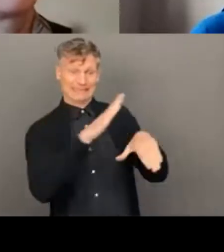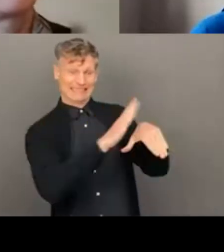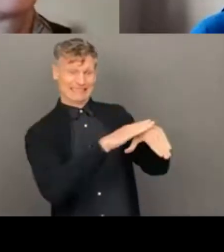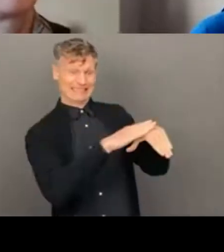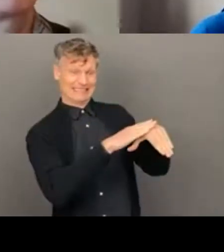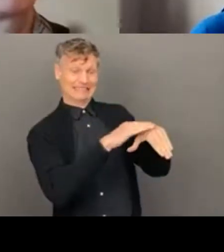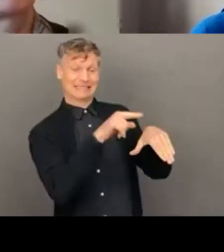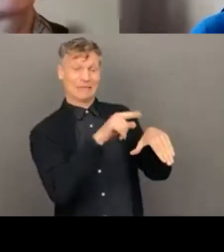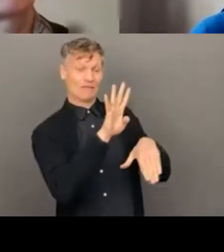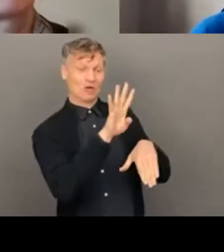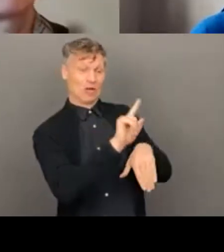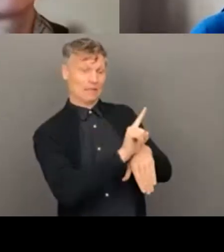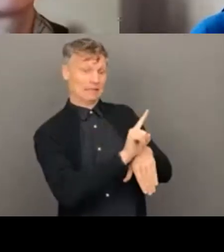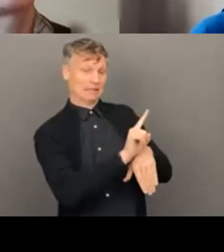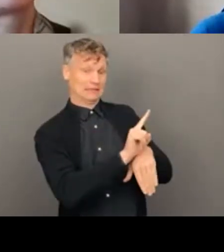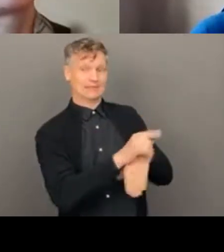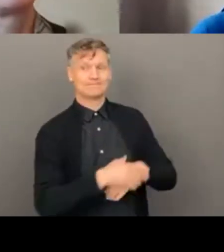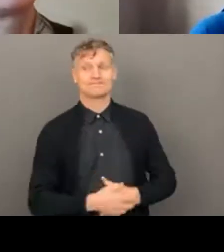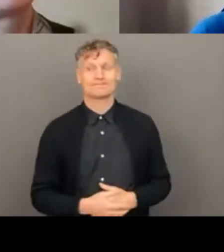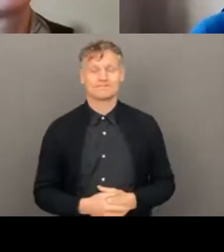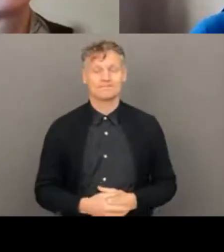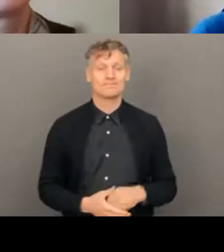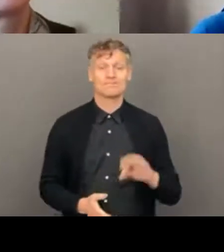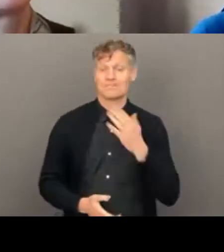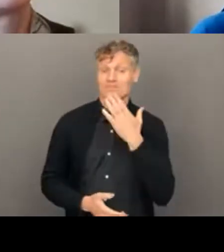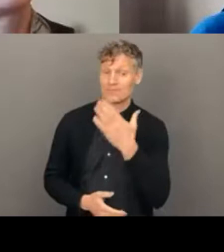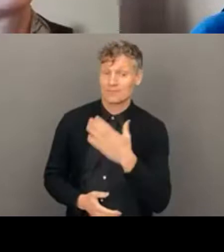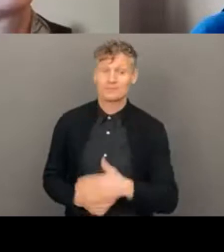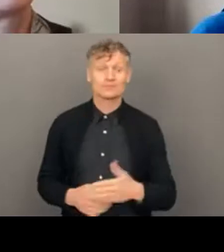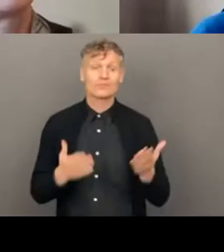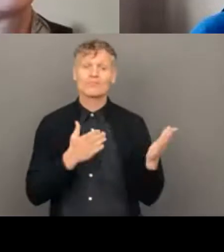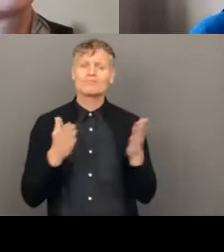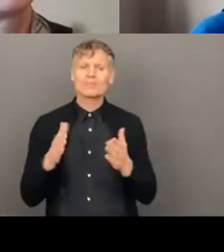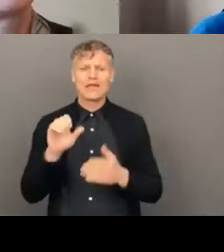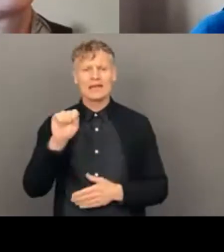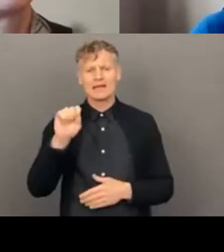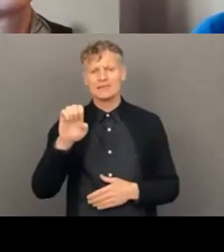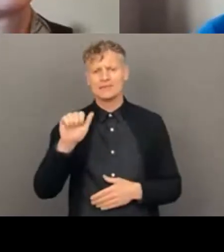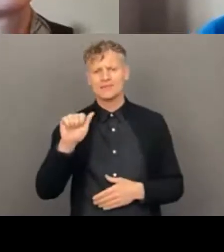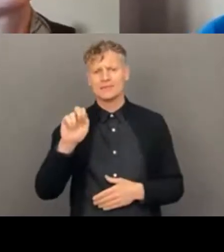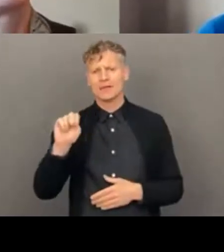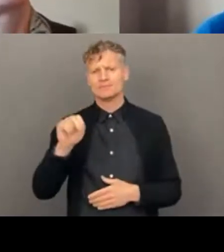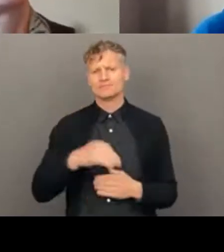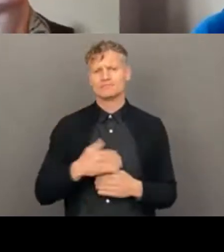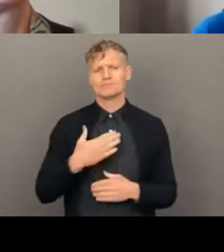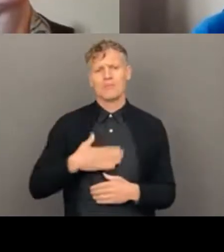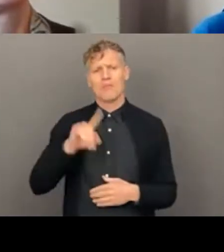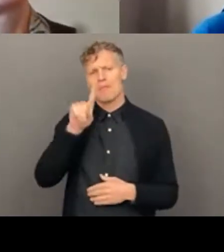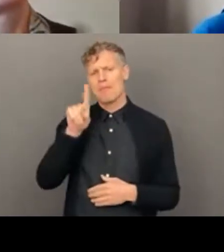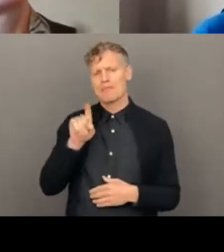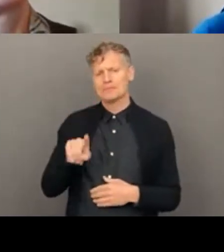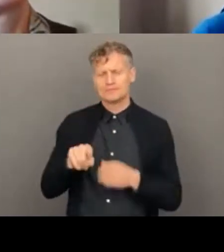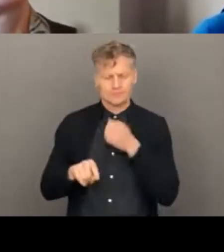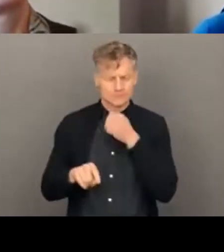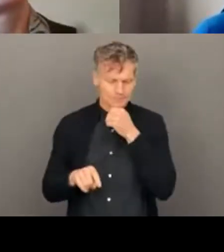thanks. Thanks, Rachel. Sean, in terms of what do